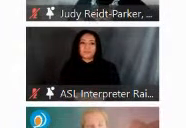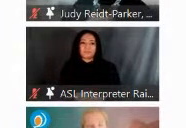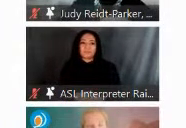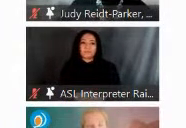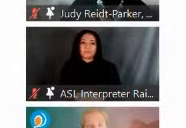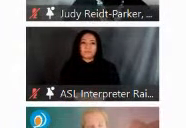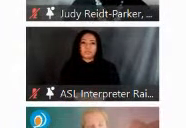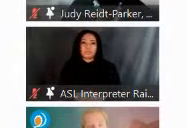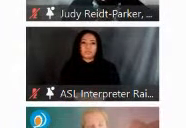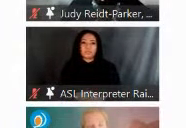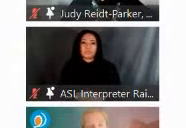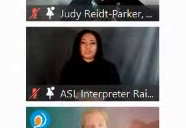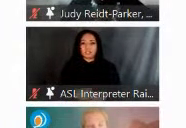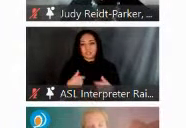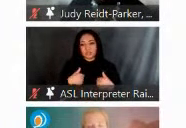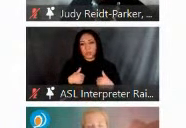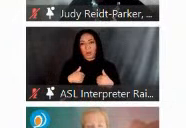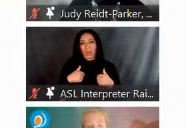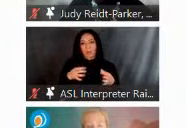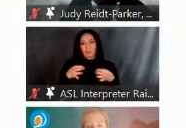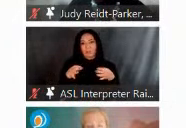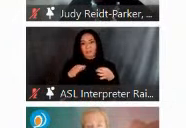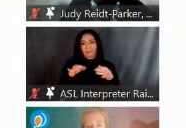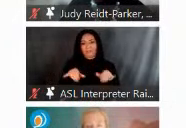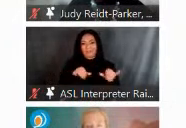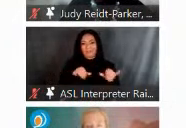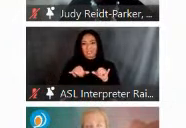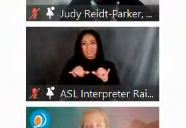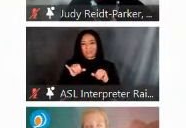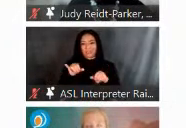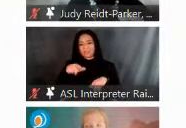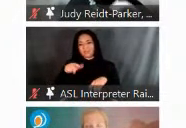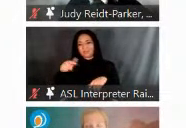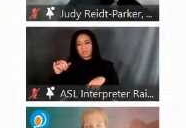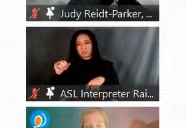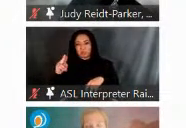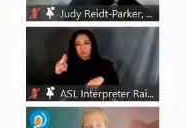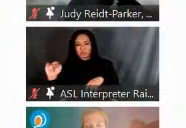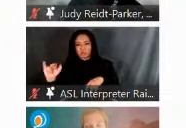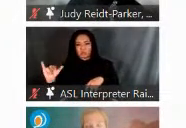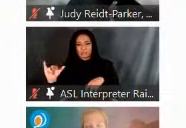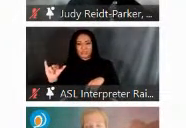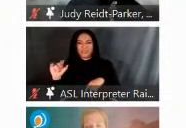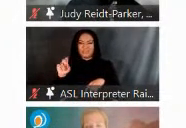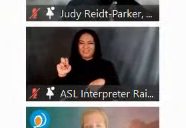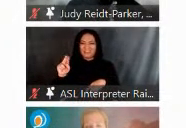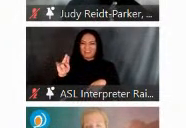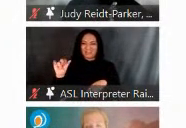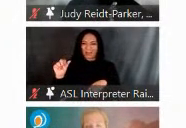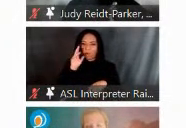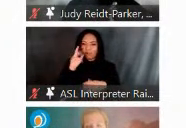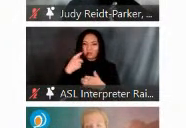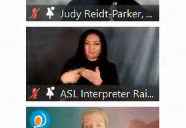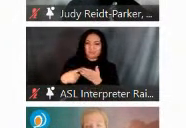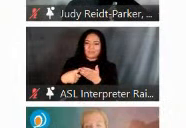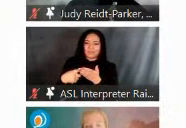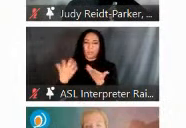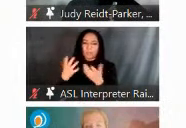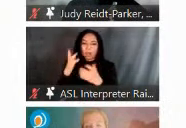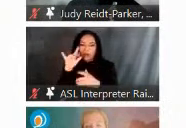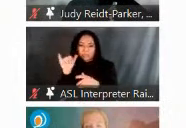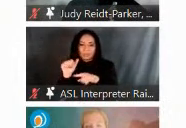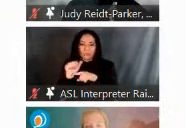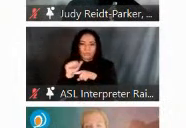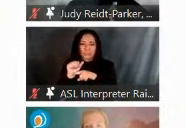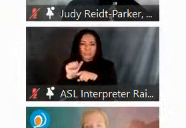So I'm first just going to explain what the standards are, and then again, Judy and Nina are going to follow up on kind of what it looks like in practice. When it comes to family